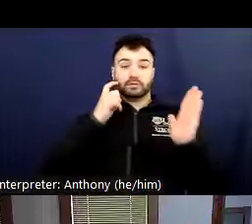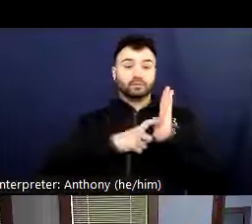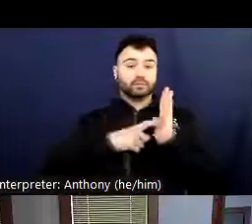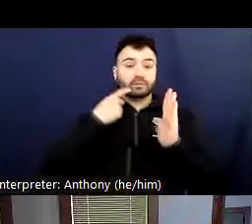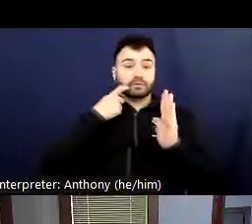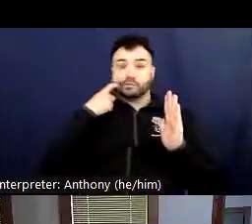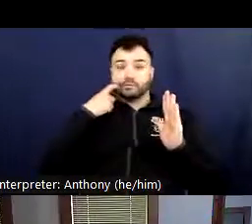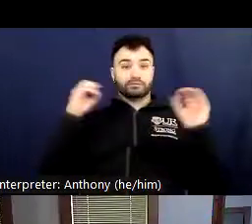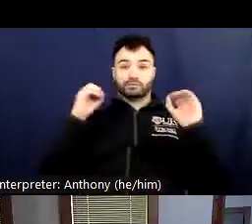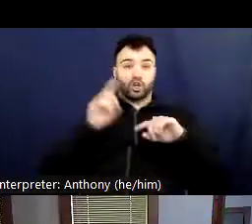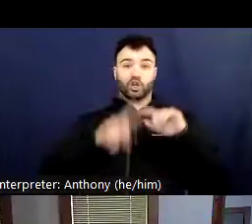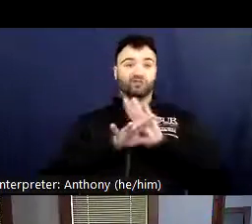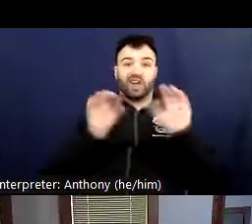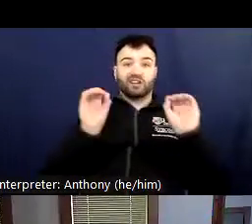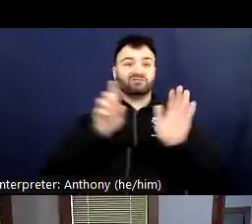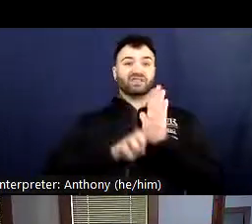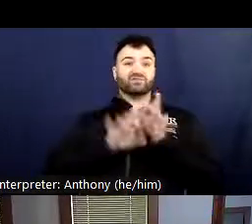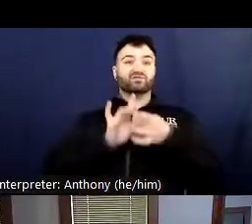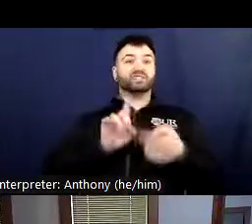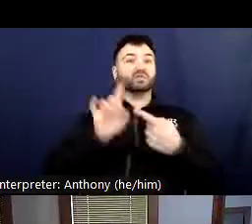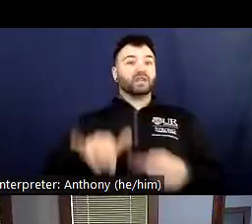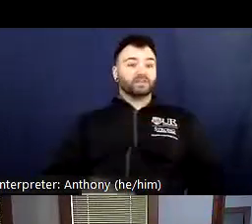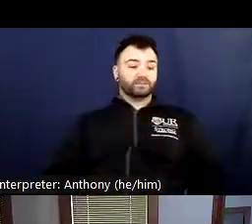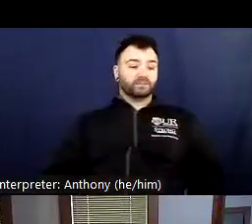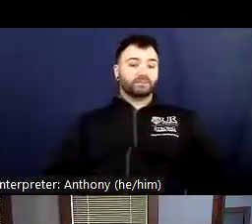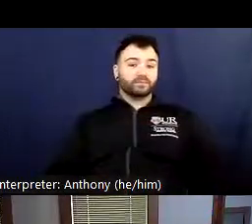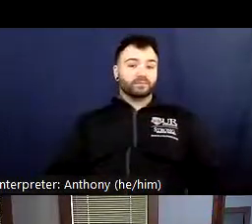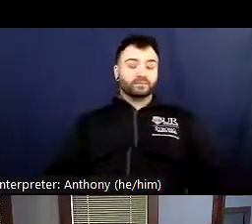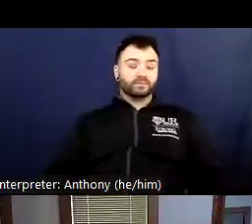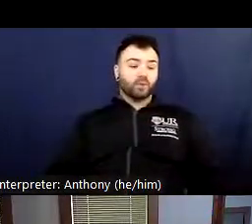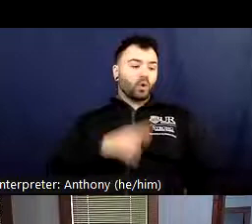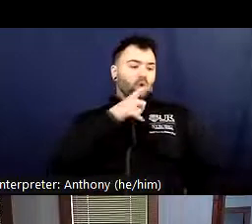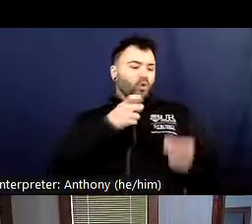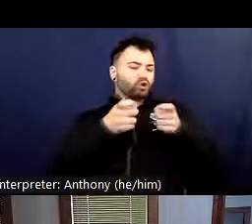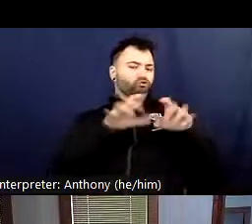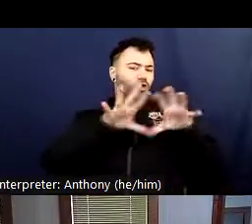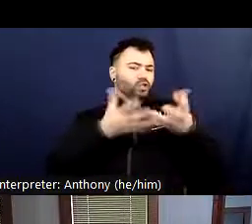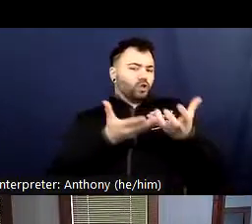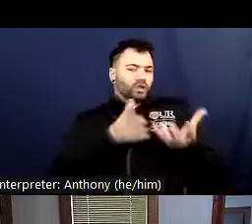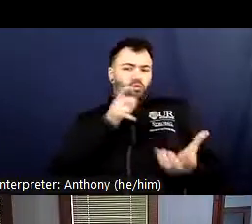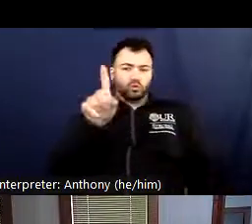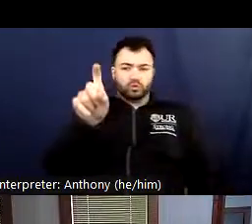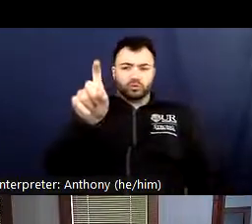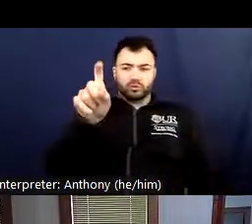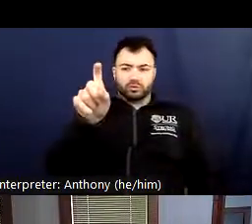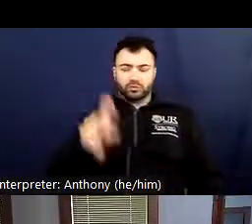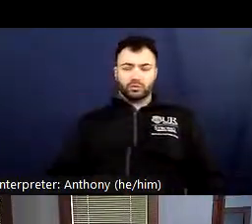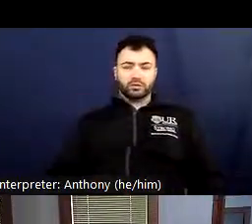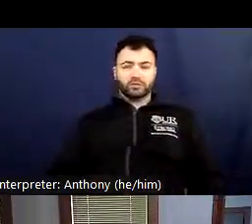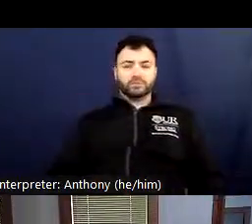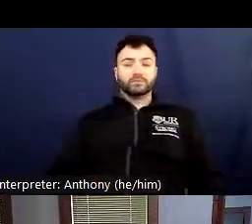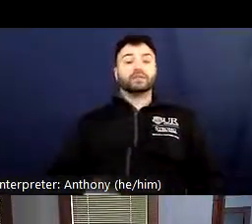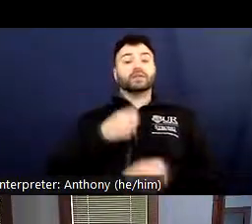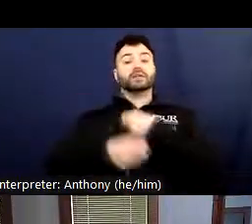that. So who's in control of all this? I mean, this was just widespread everywhere. Well, in 1906, the